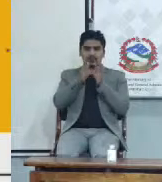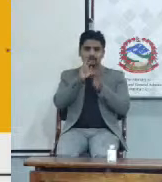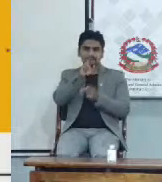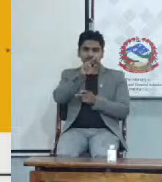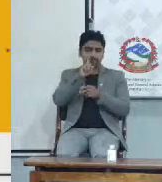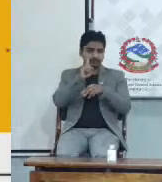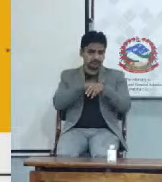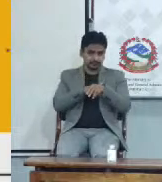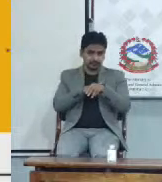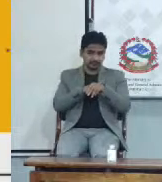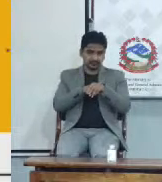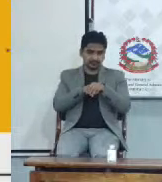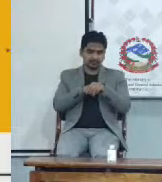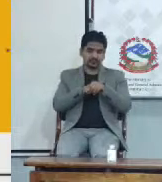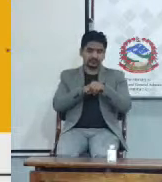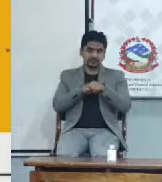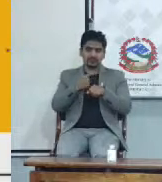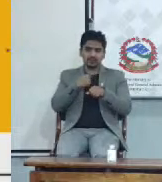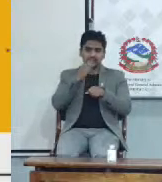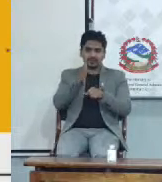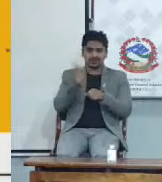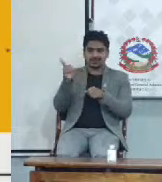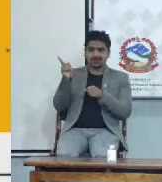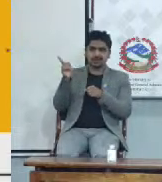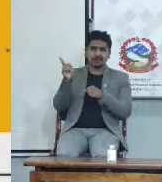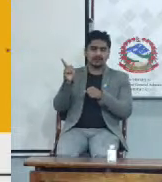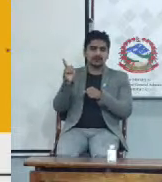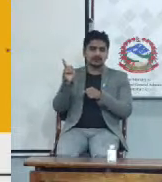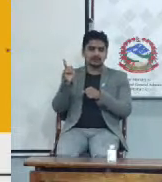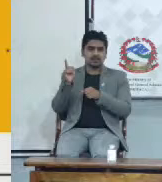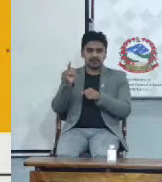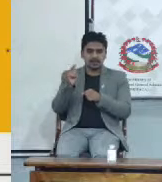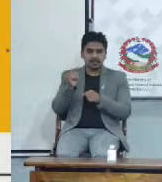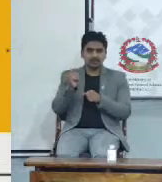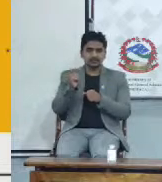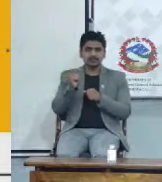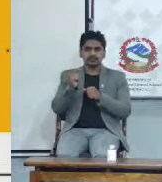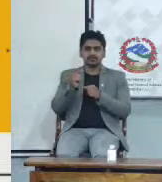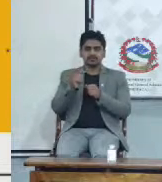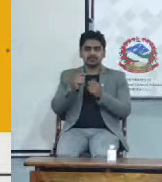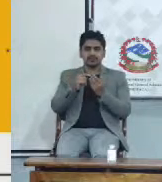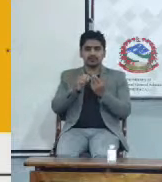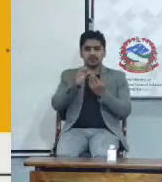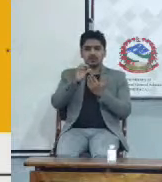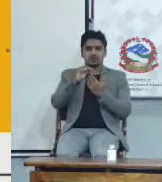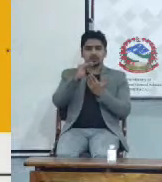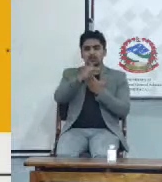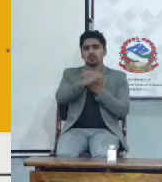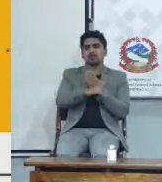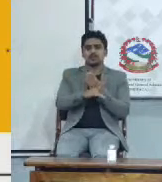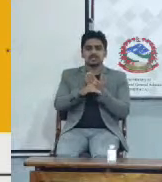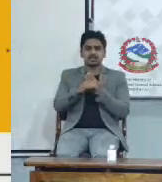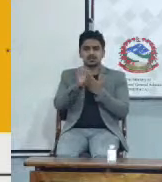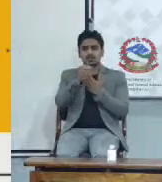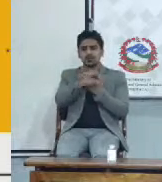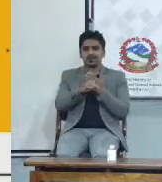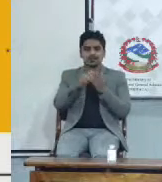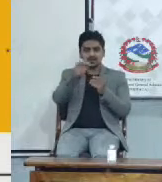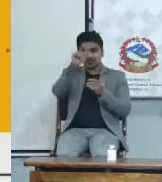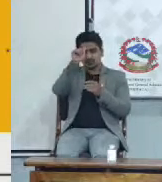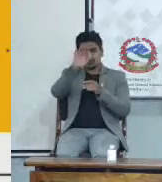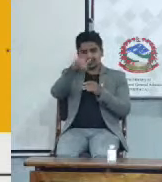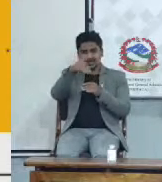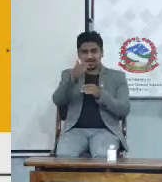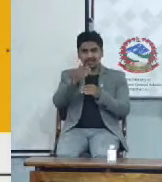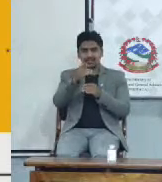when we say, so doing process, like when I do the process, then only I speak. Because whatever comes in my mind, I